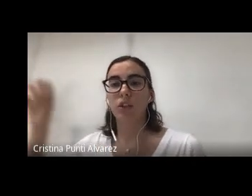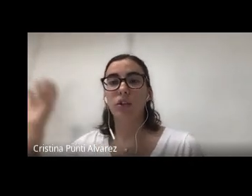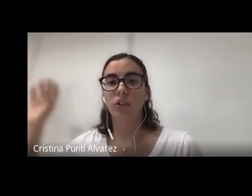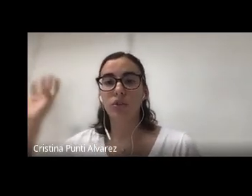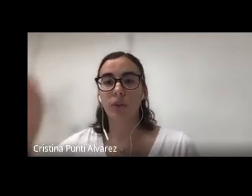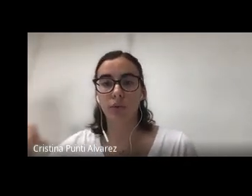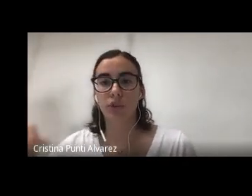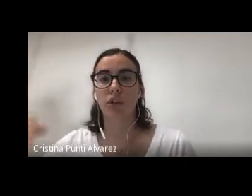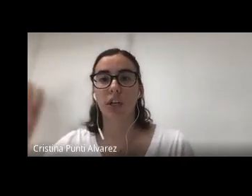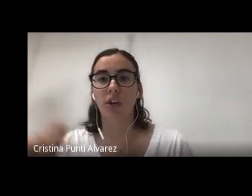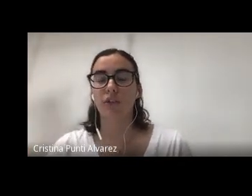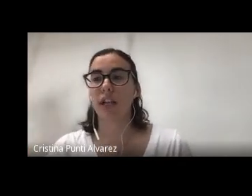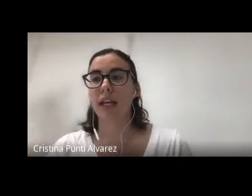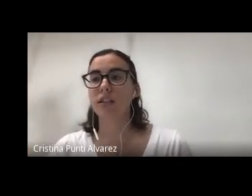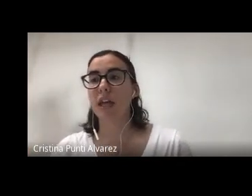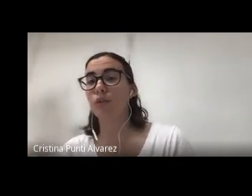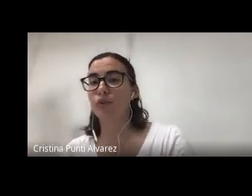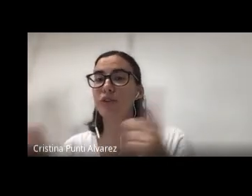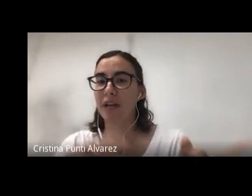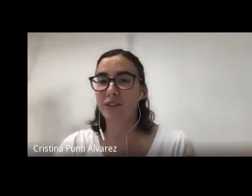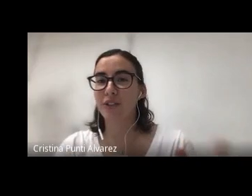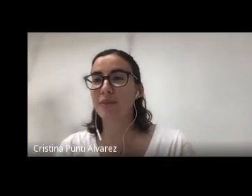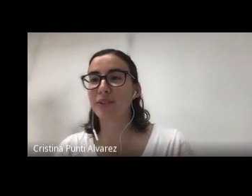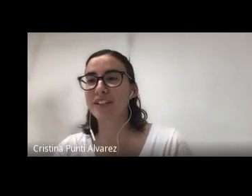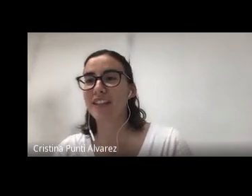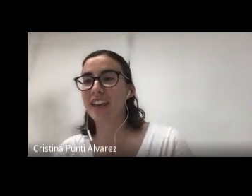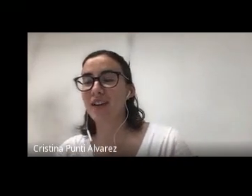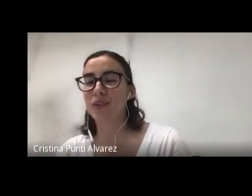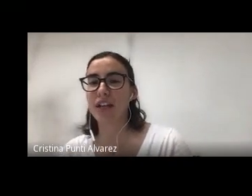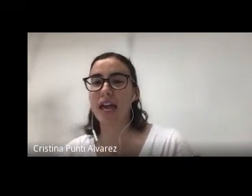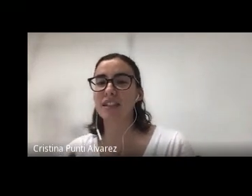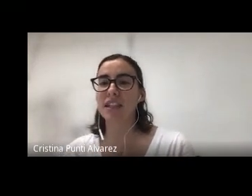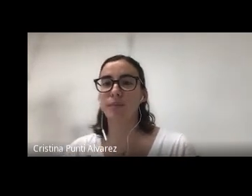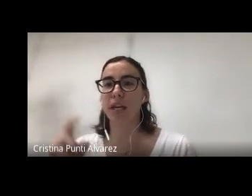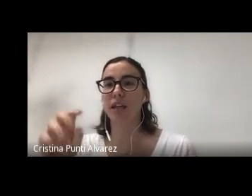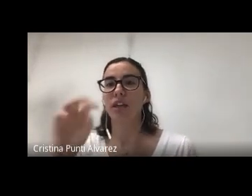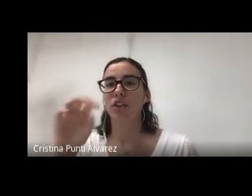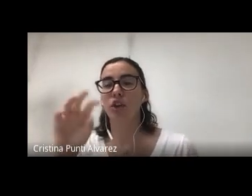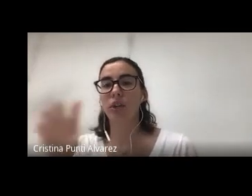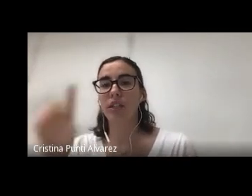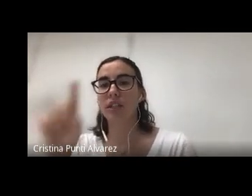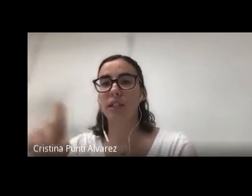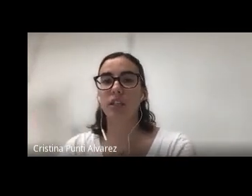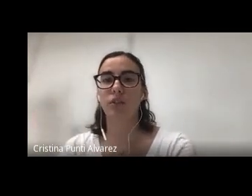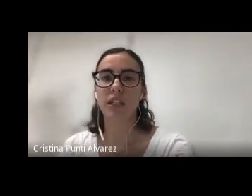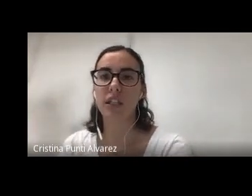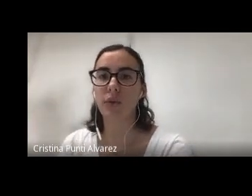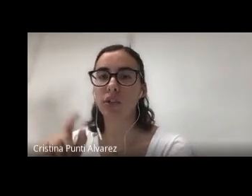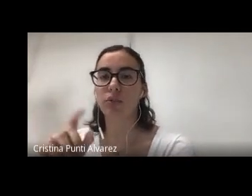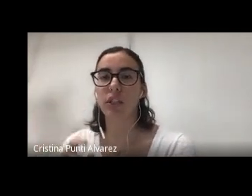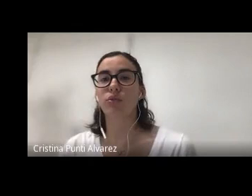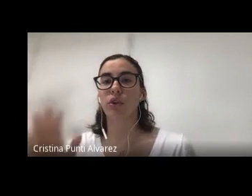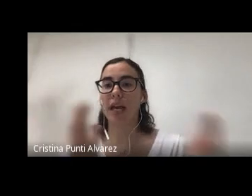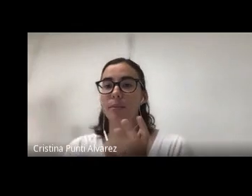lining queue, so I would turn on and off the lights. I will run back to the computers, and then I will ask them by showing this image that you can see now